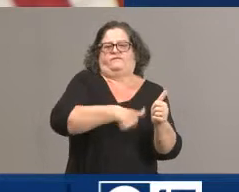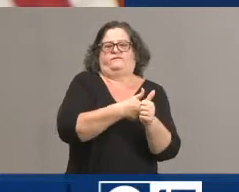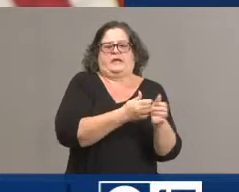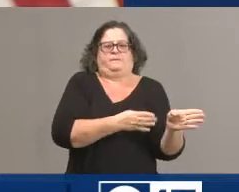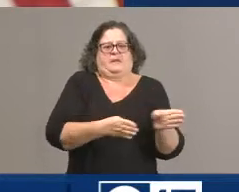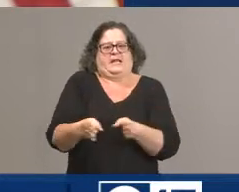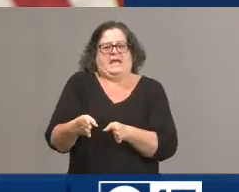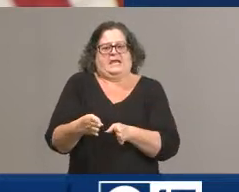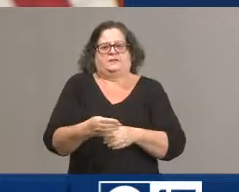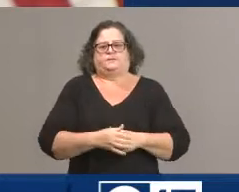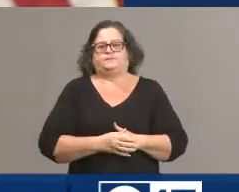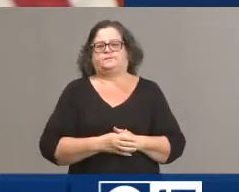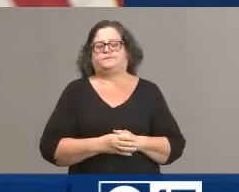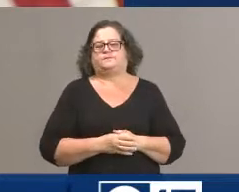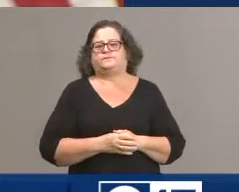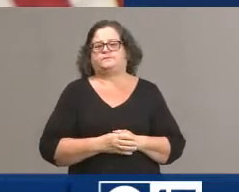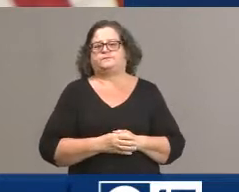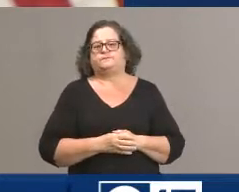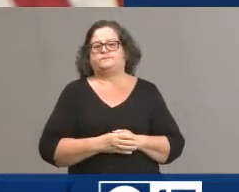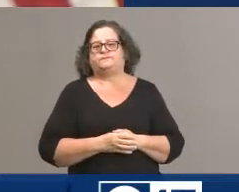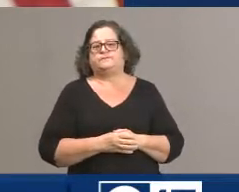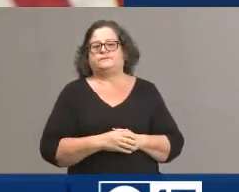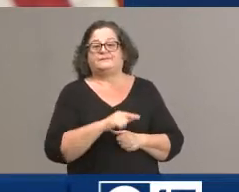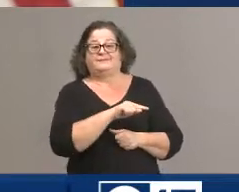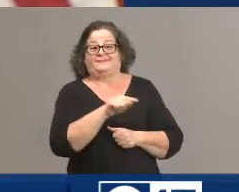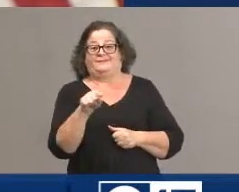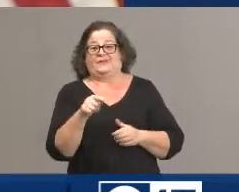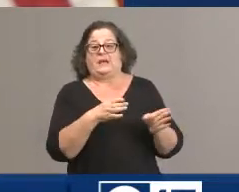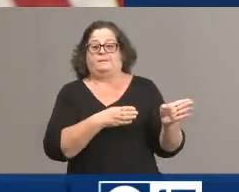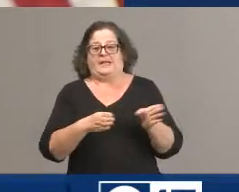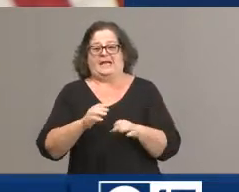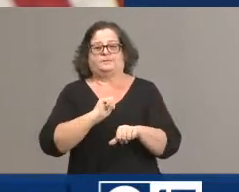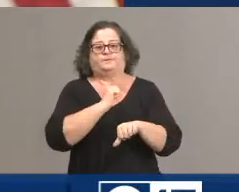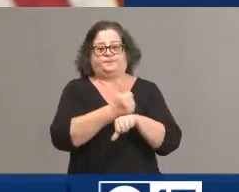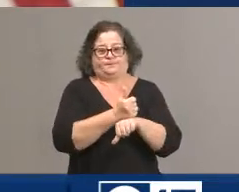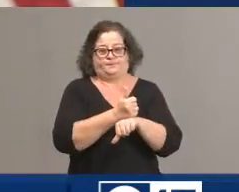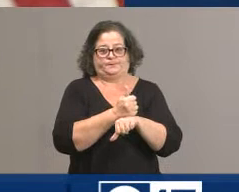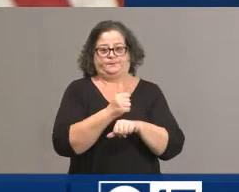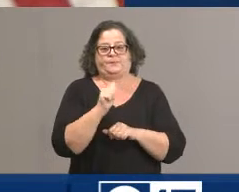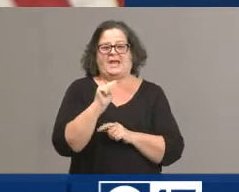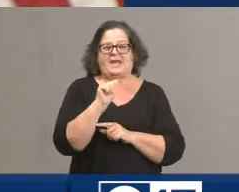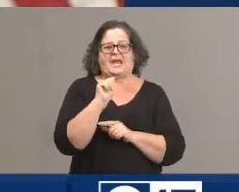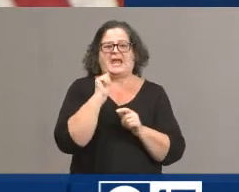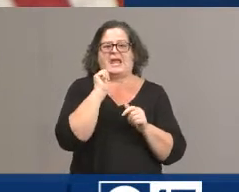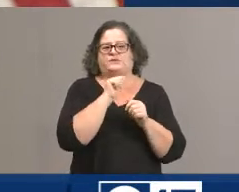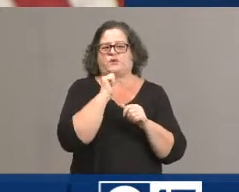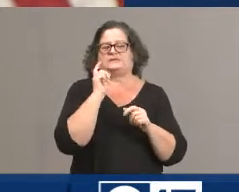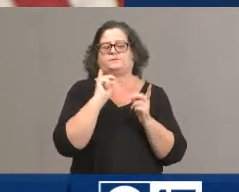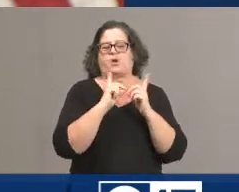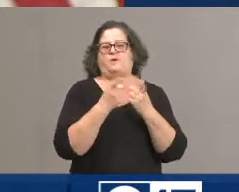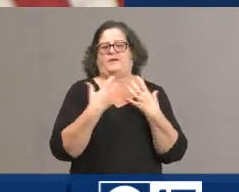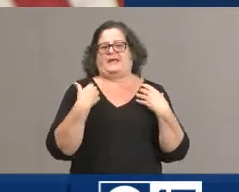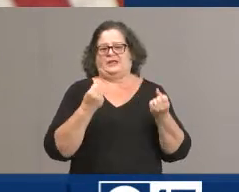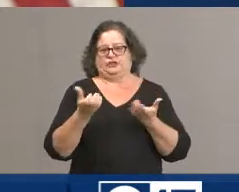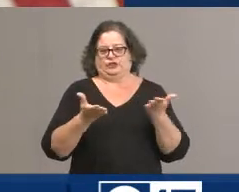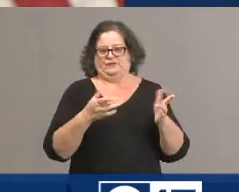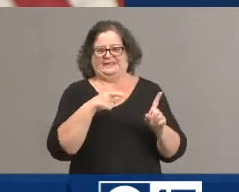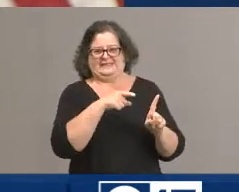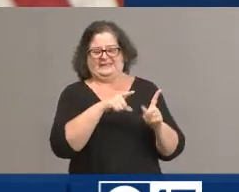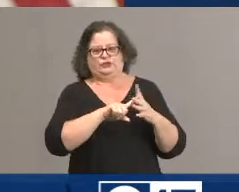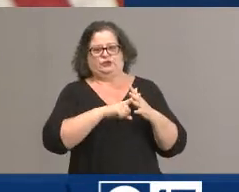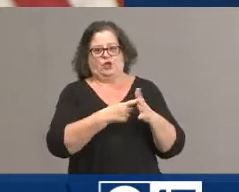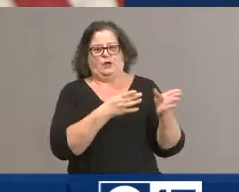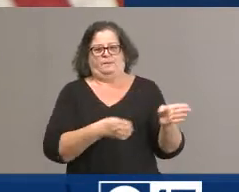of this afternoon, will activate the crisis standards of care. This will encourage our hospitals. We are recommending that they